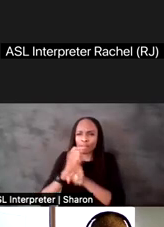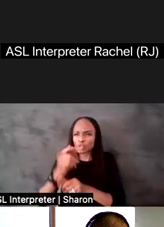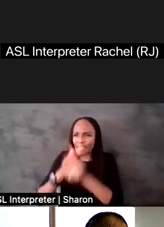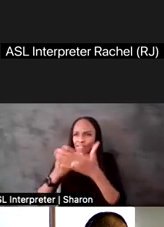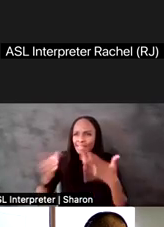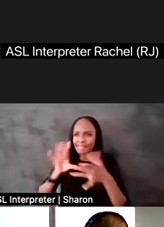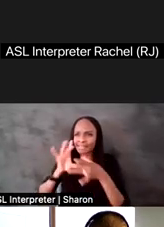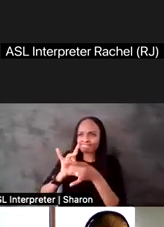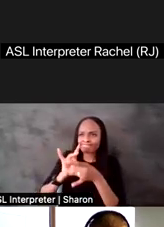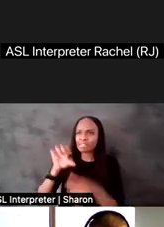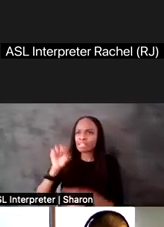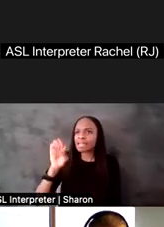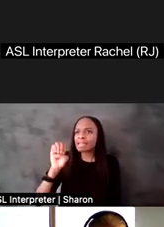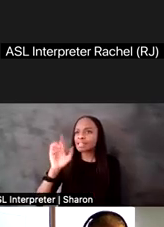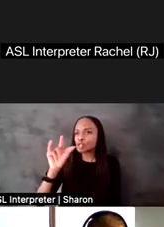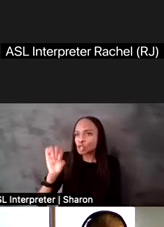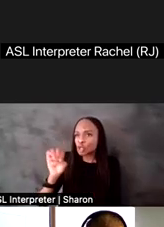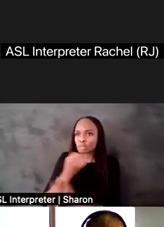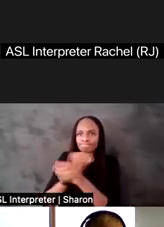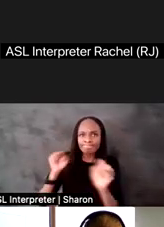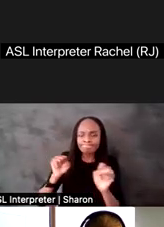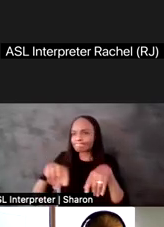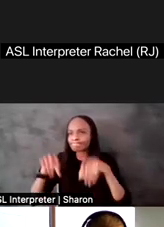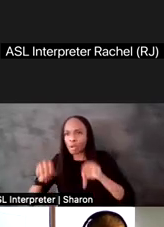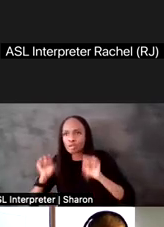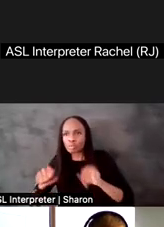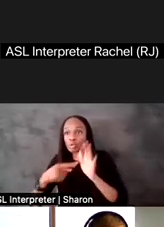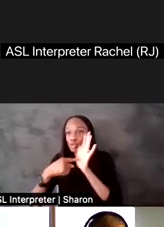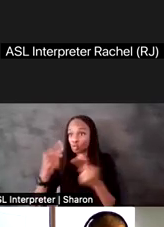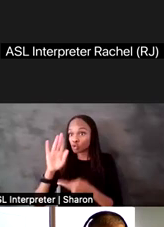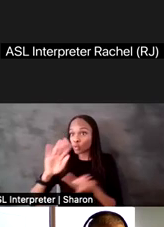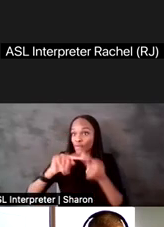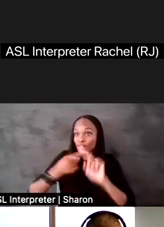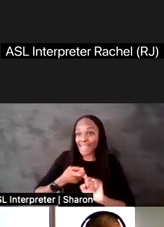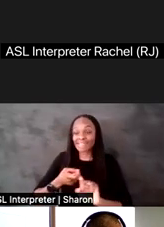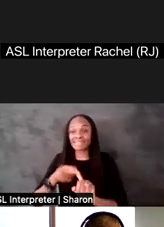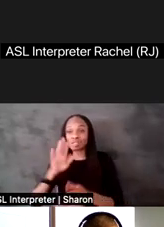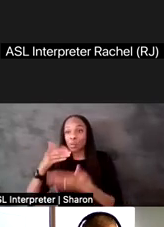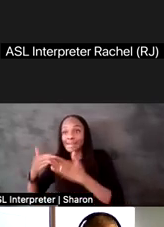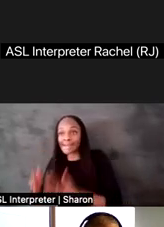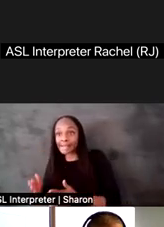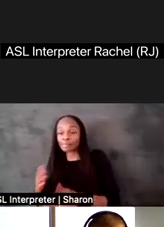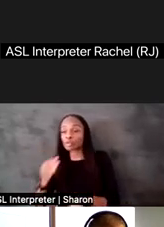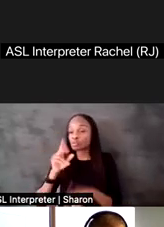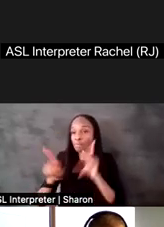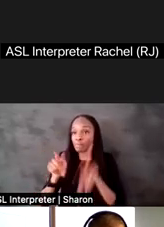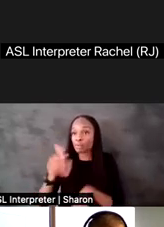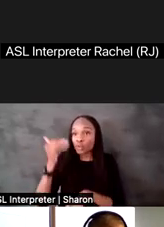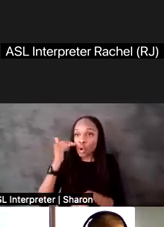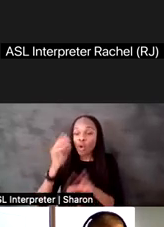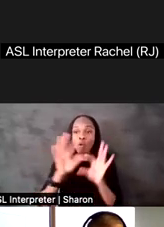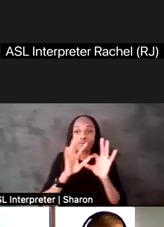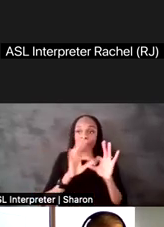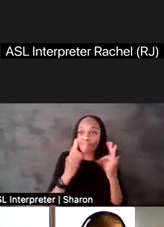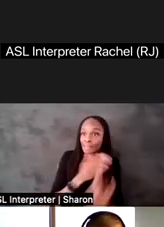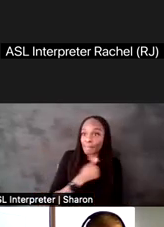as soon as possible over time. Show them to your friends and neighbors, to your network, family members as